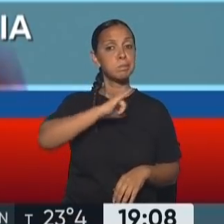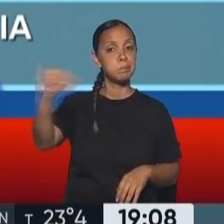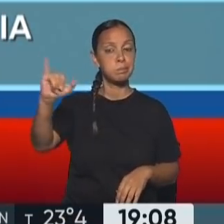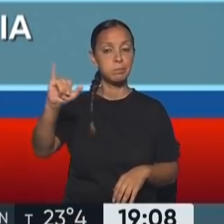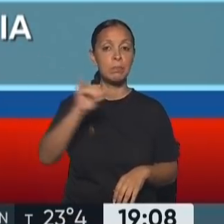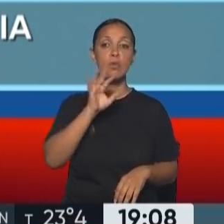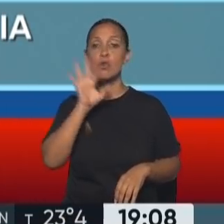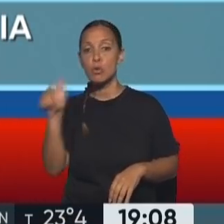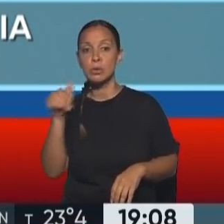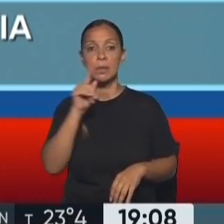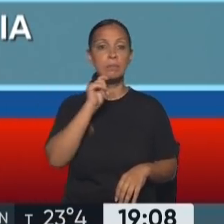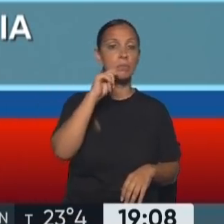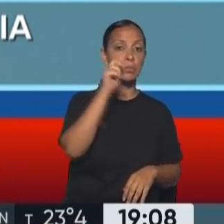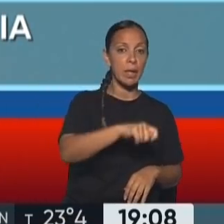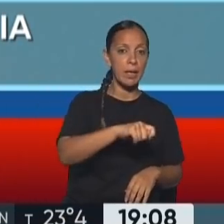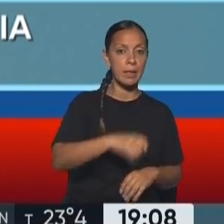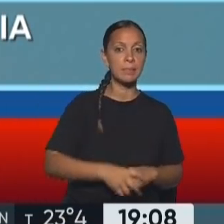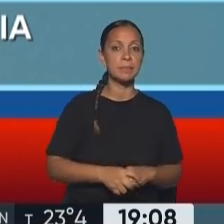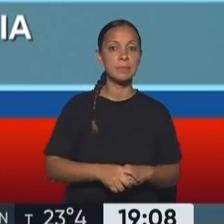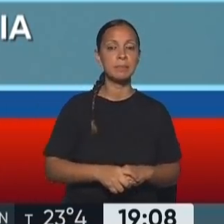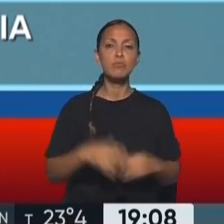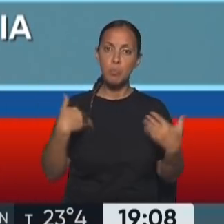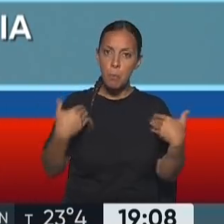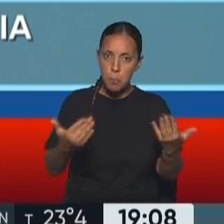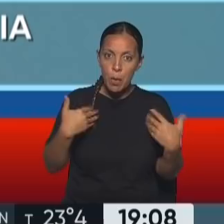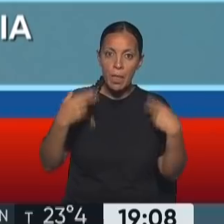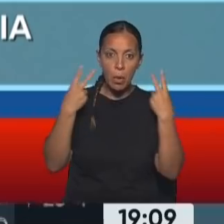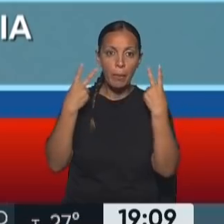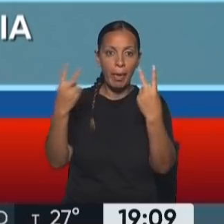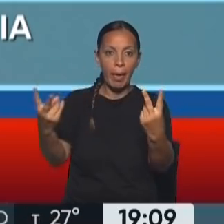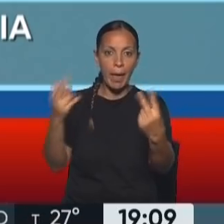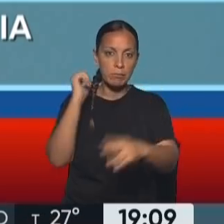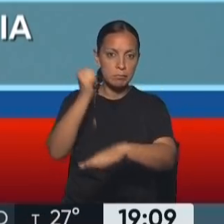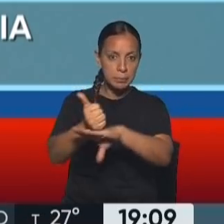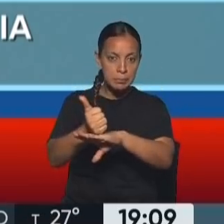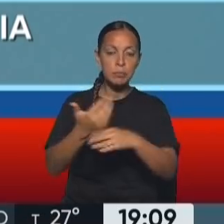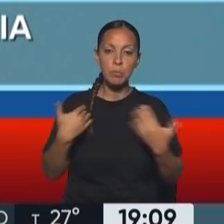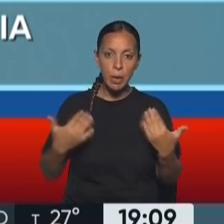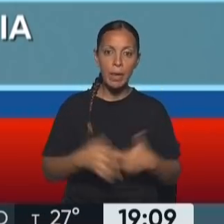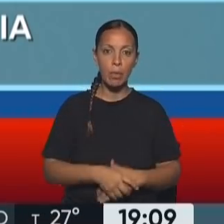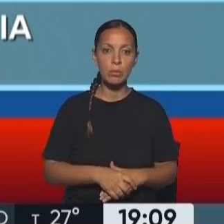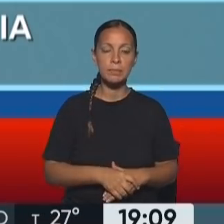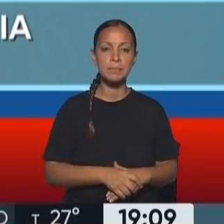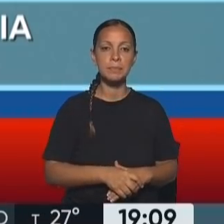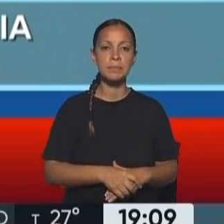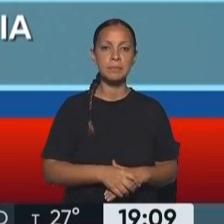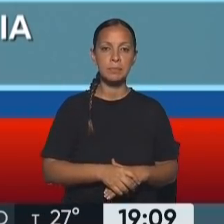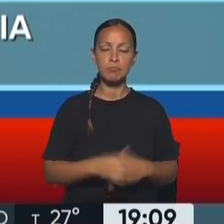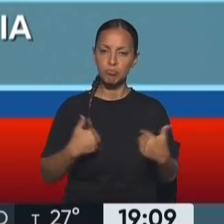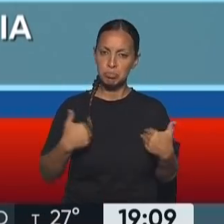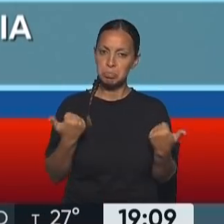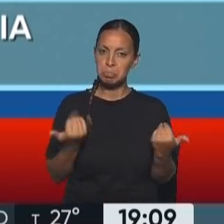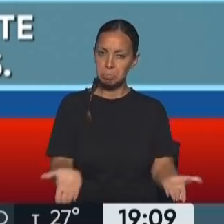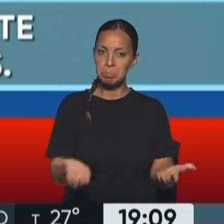both the Russian Federation and the Ukraine my availability and disposition to